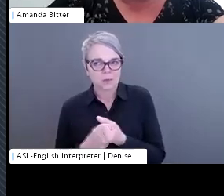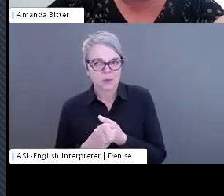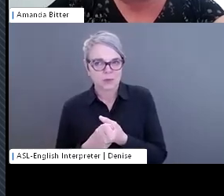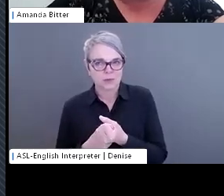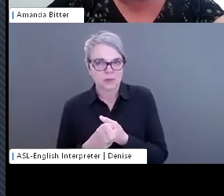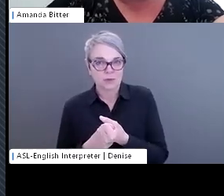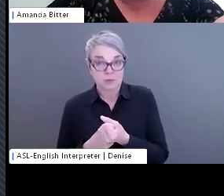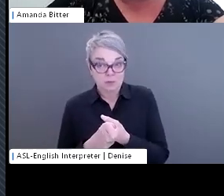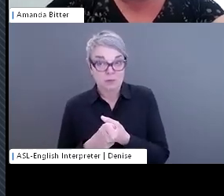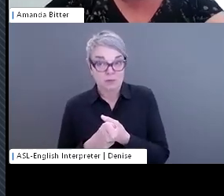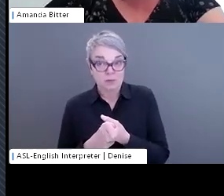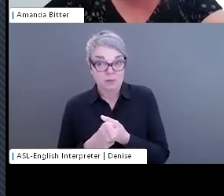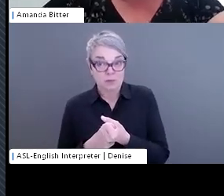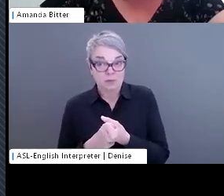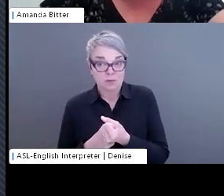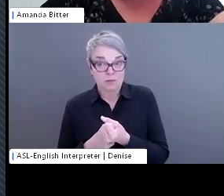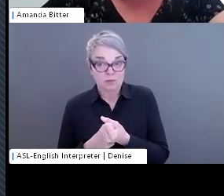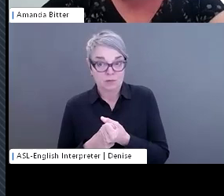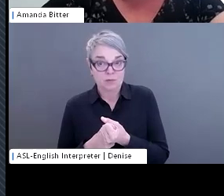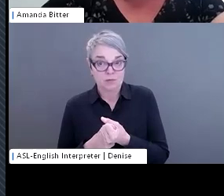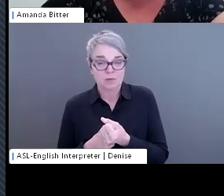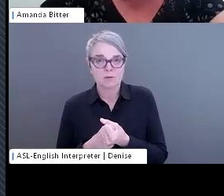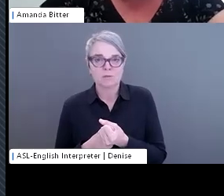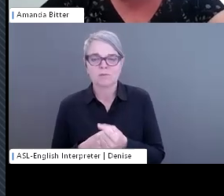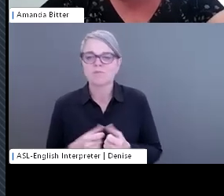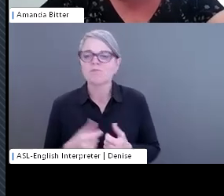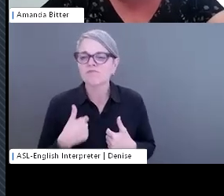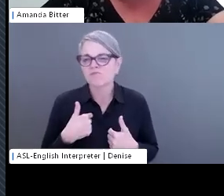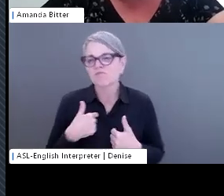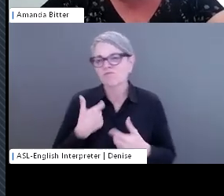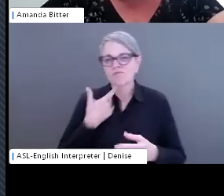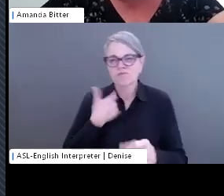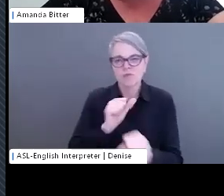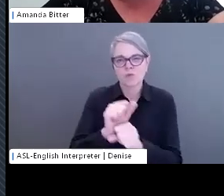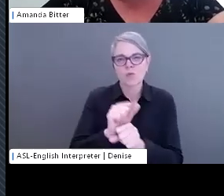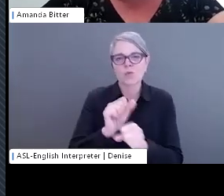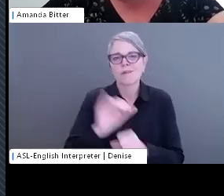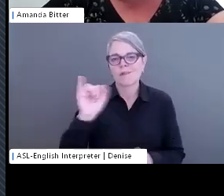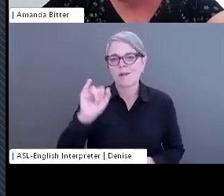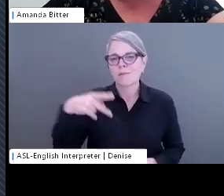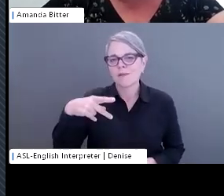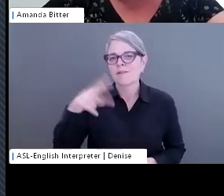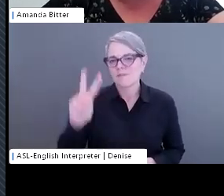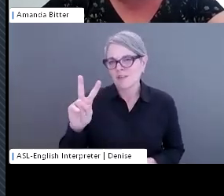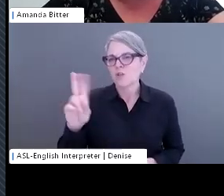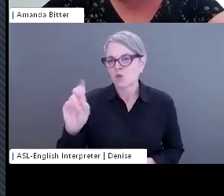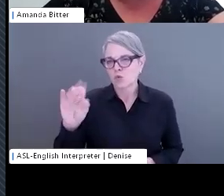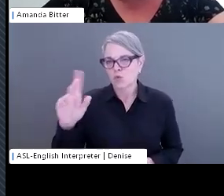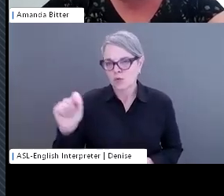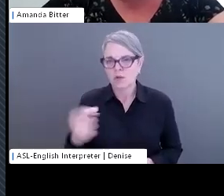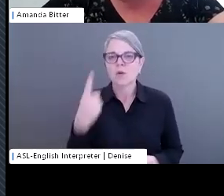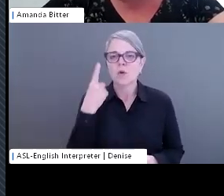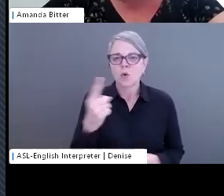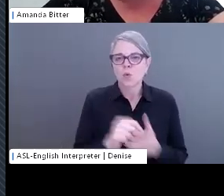we go. So go down. Okay, so I work in the Intimate Partner Violence Unit. We have one detective sergeant, one civilian